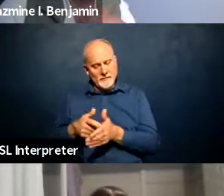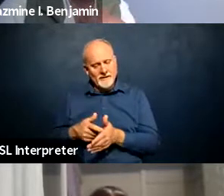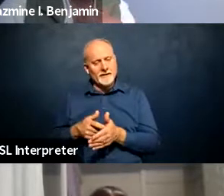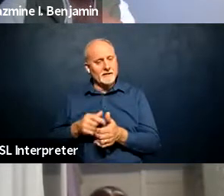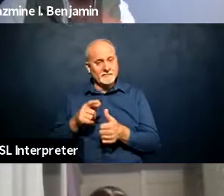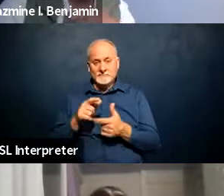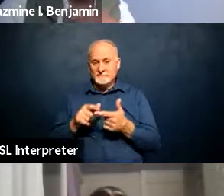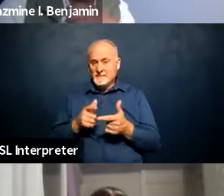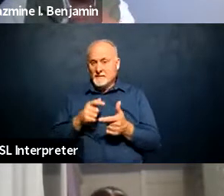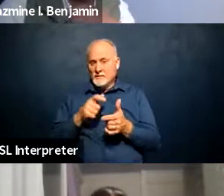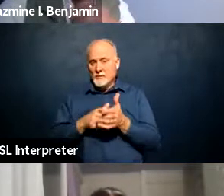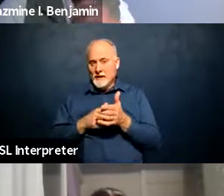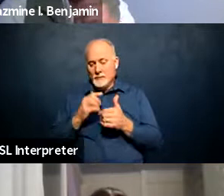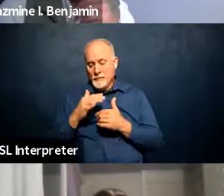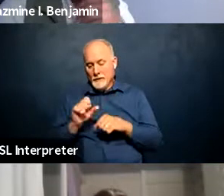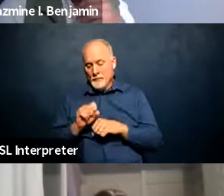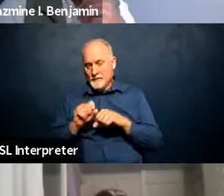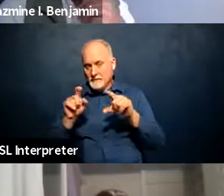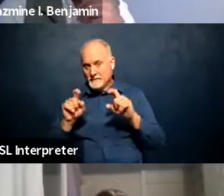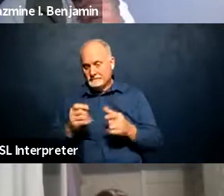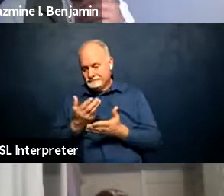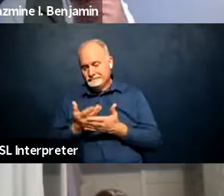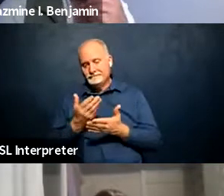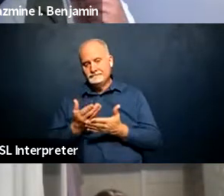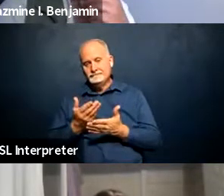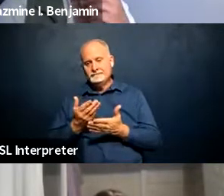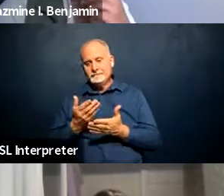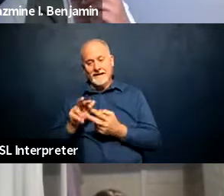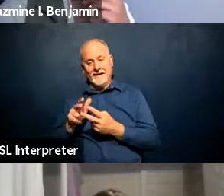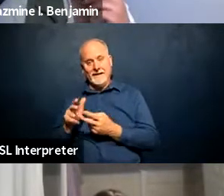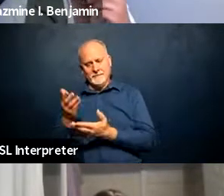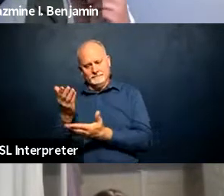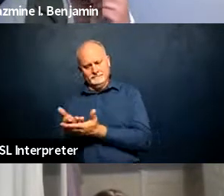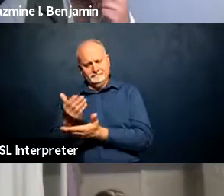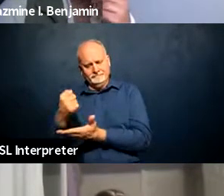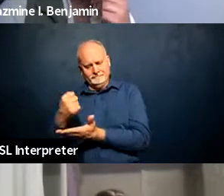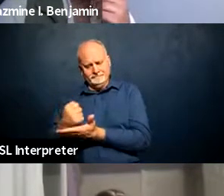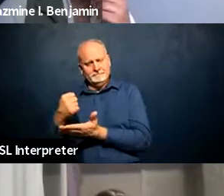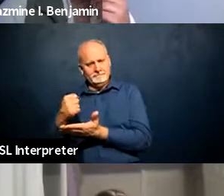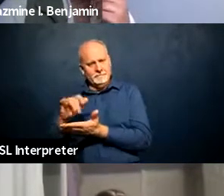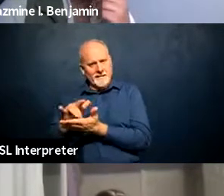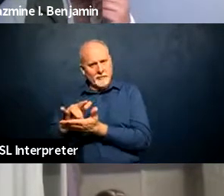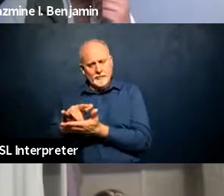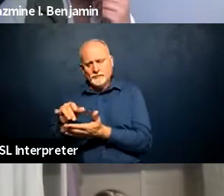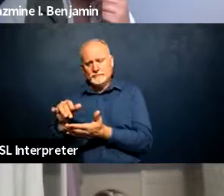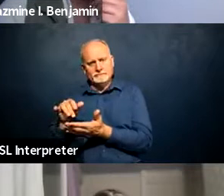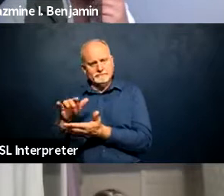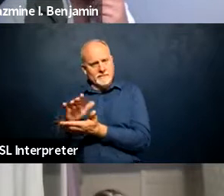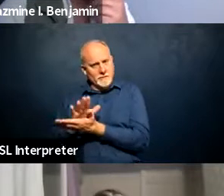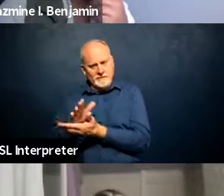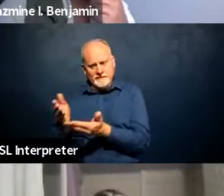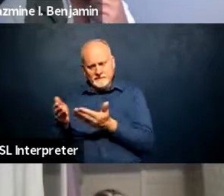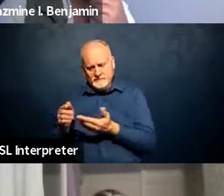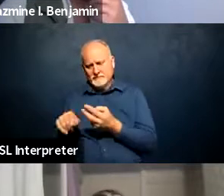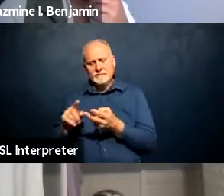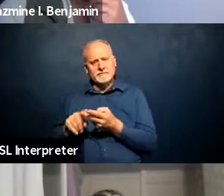through blood work is required, either official medical documentation, certificates of immunization, such